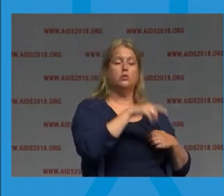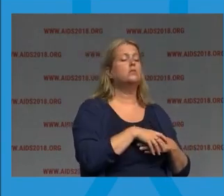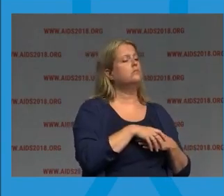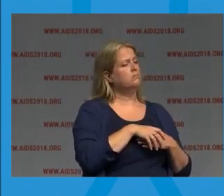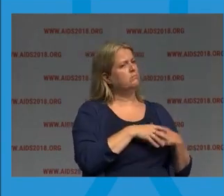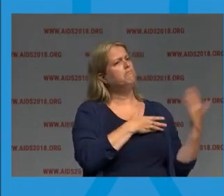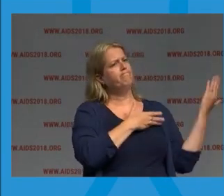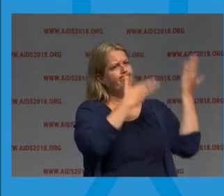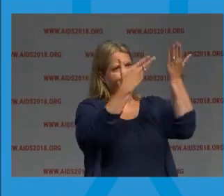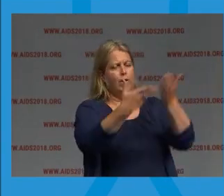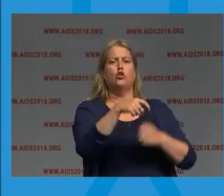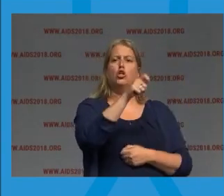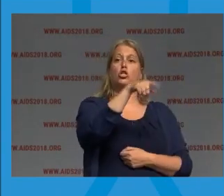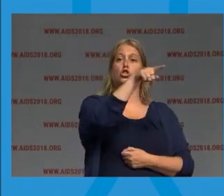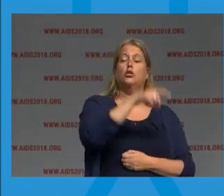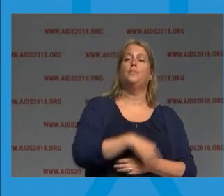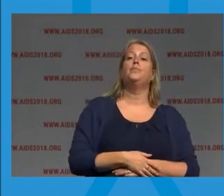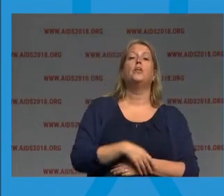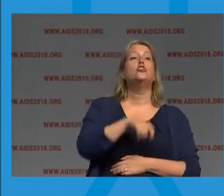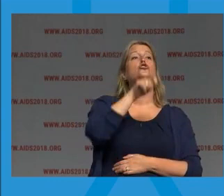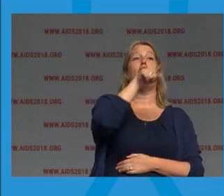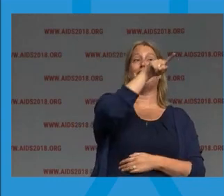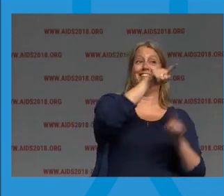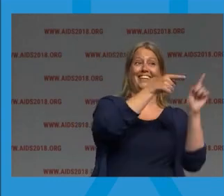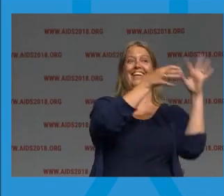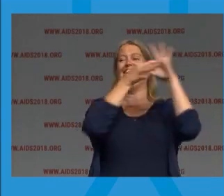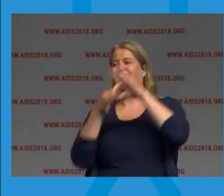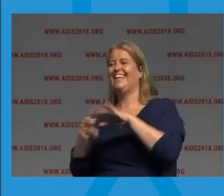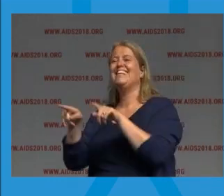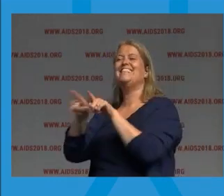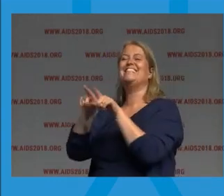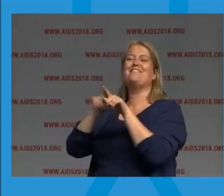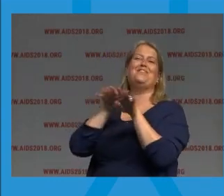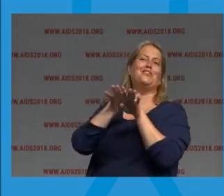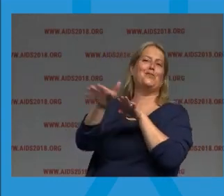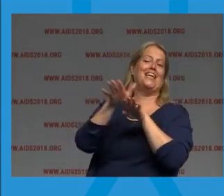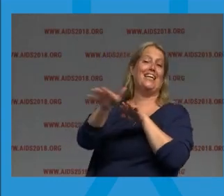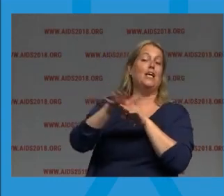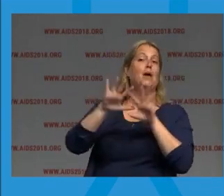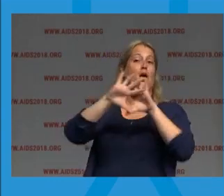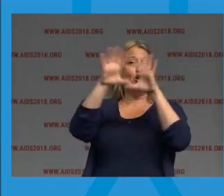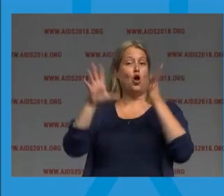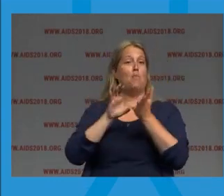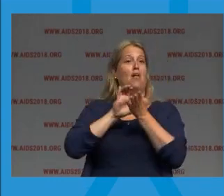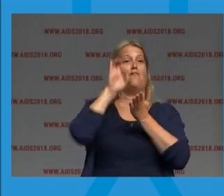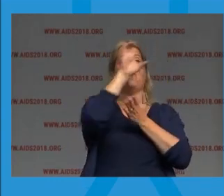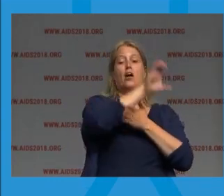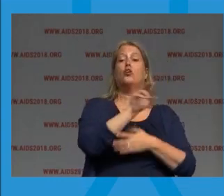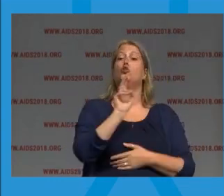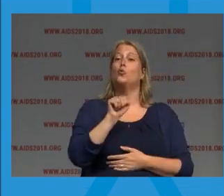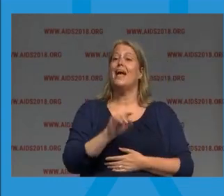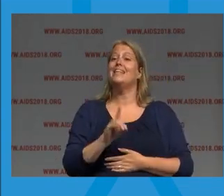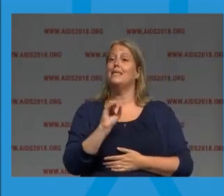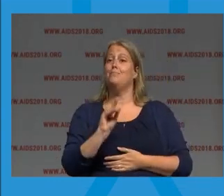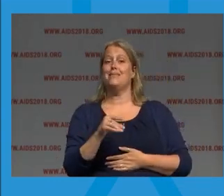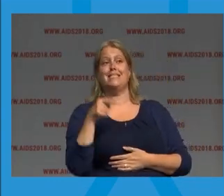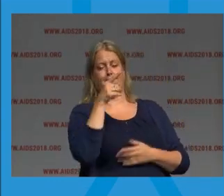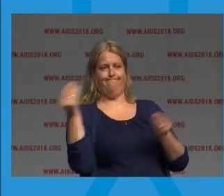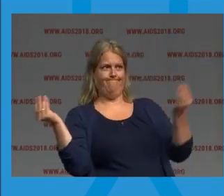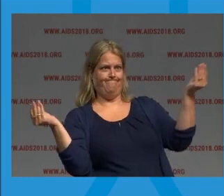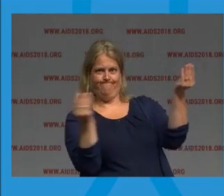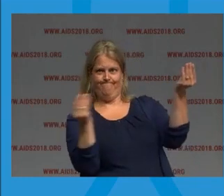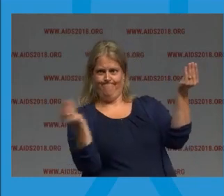judge who had also been part of a training funded by the Global Fund, administered by UNDP, to argue the